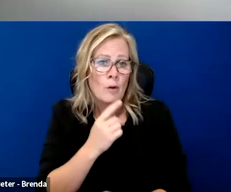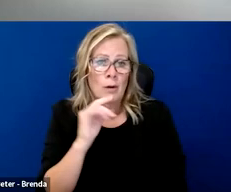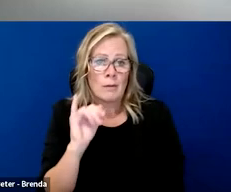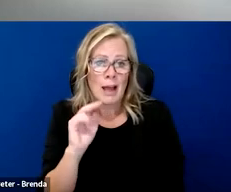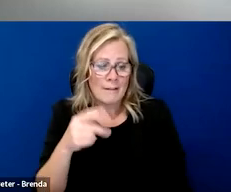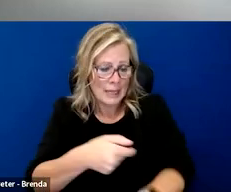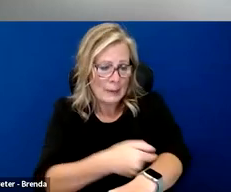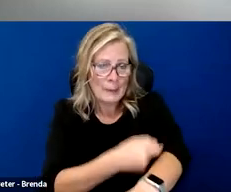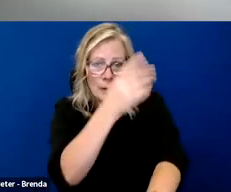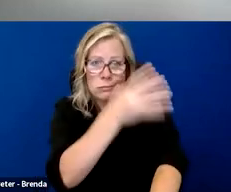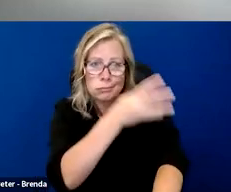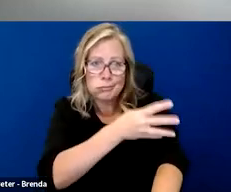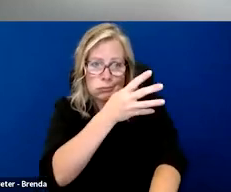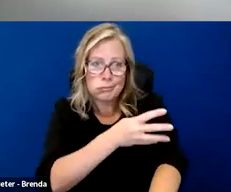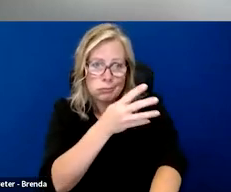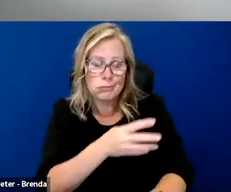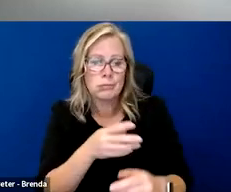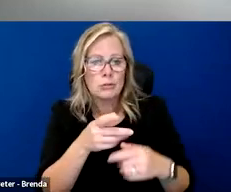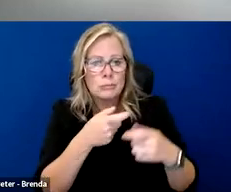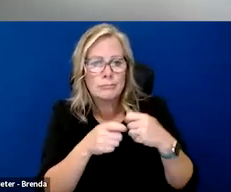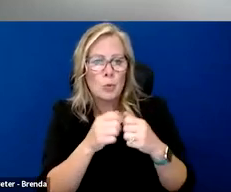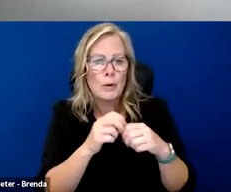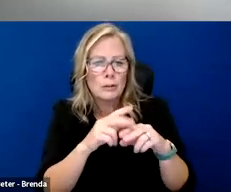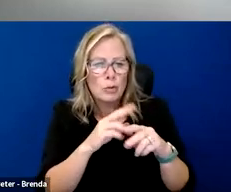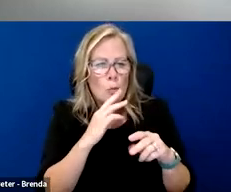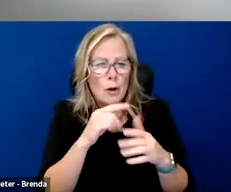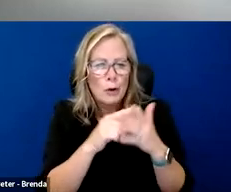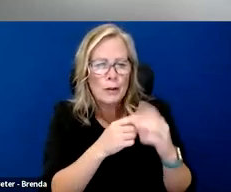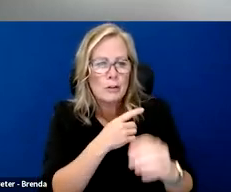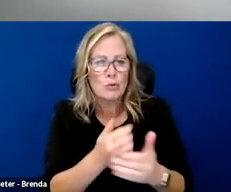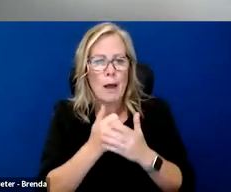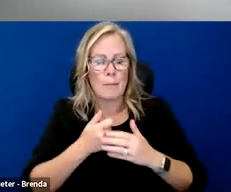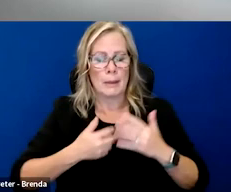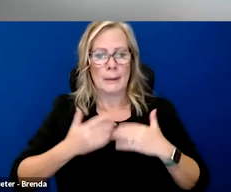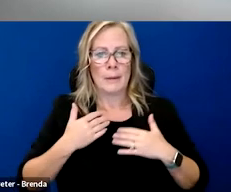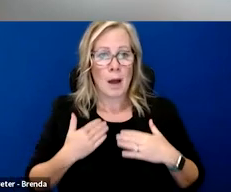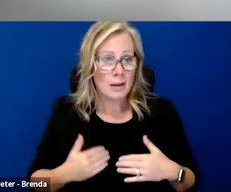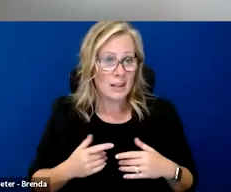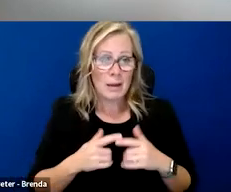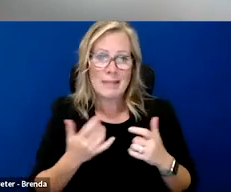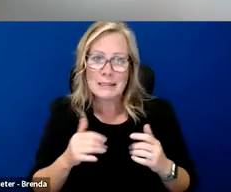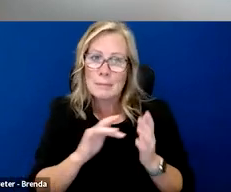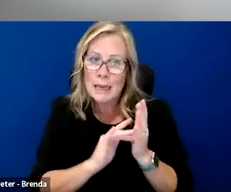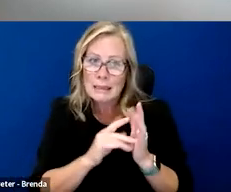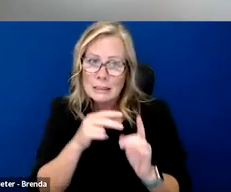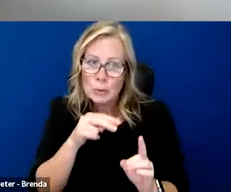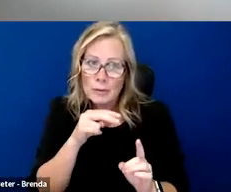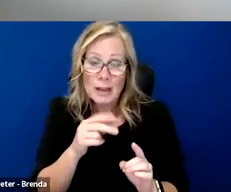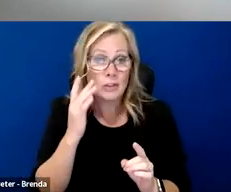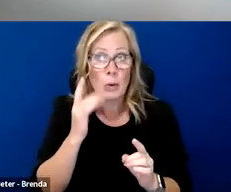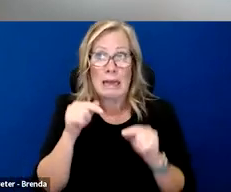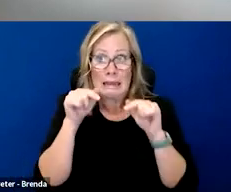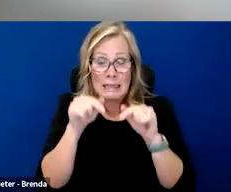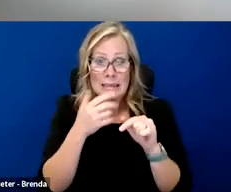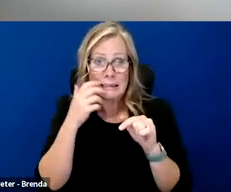can be really crucial. As I described, this can be an illness that affects multiple organs of the body at once. So it